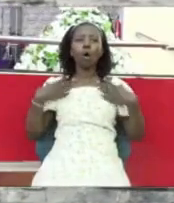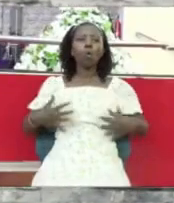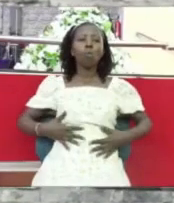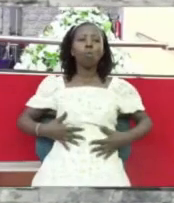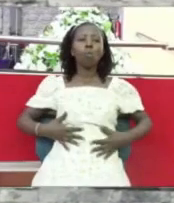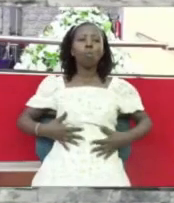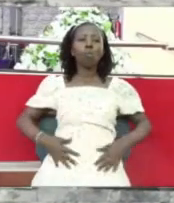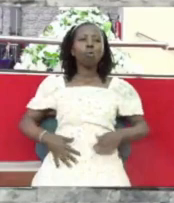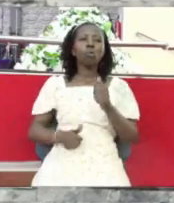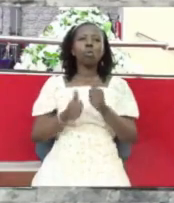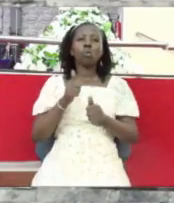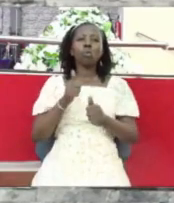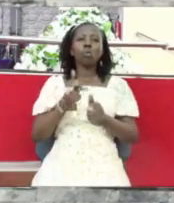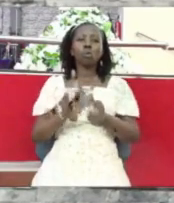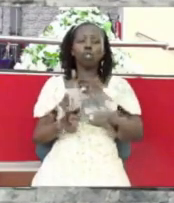grow old.